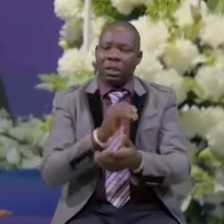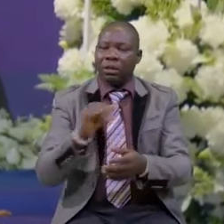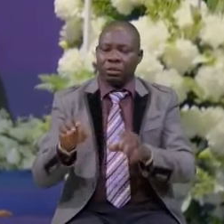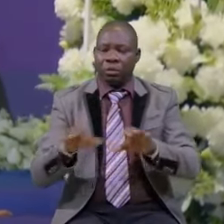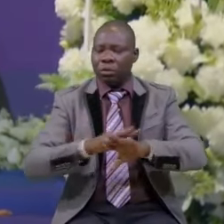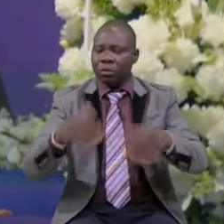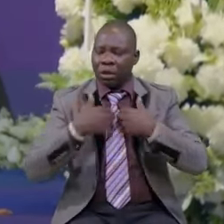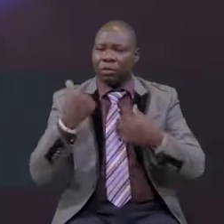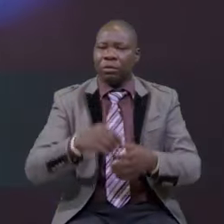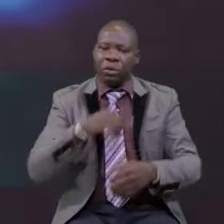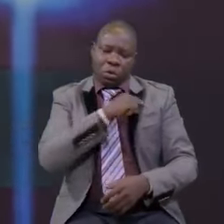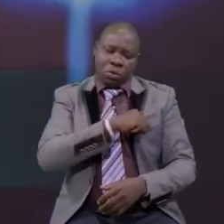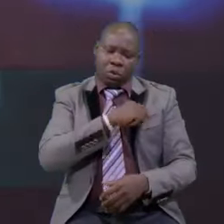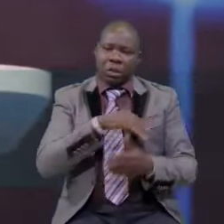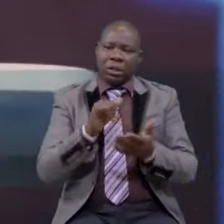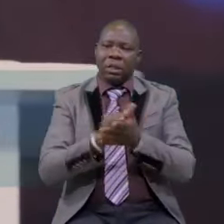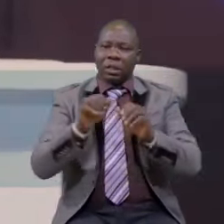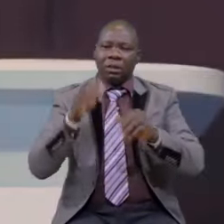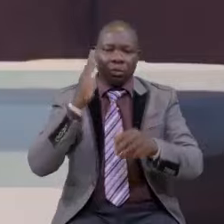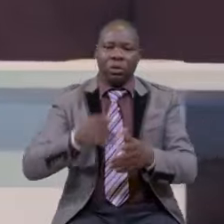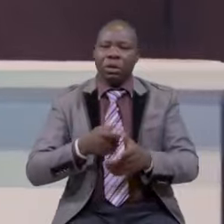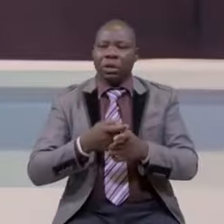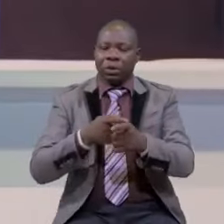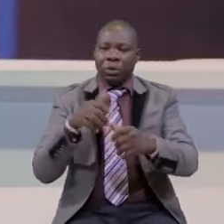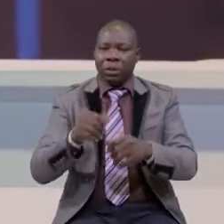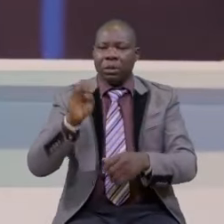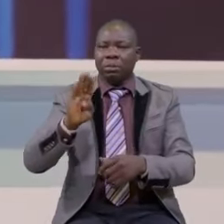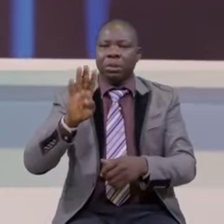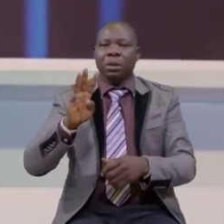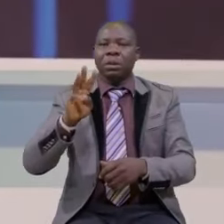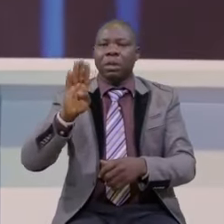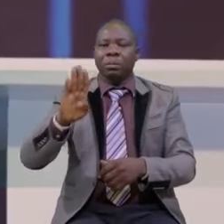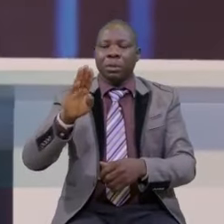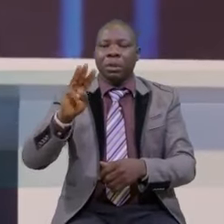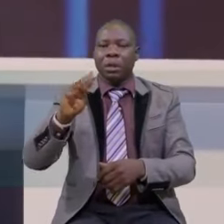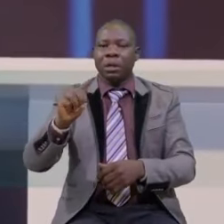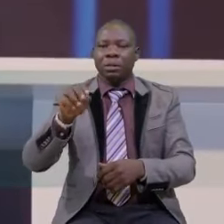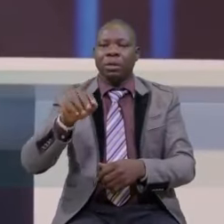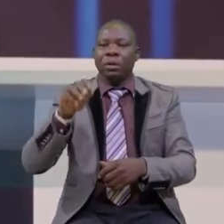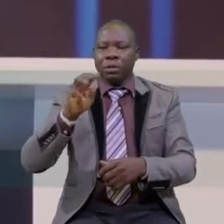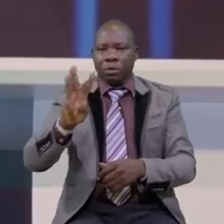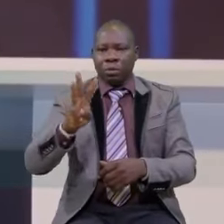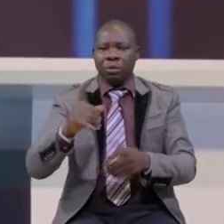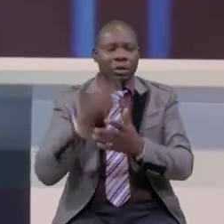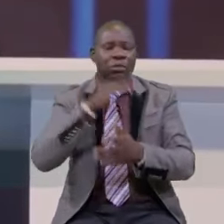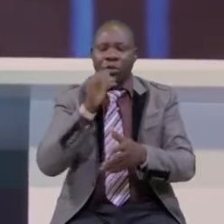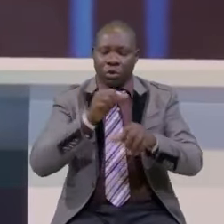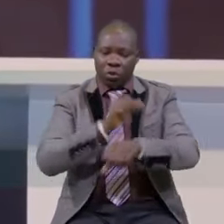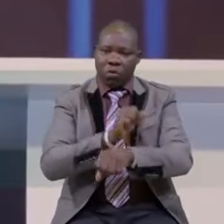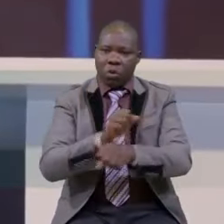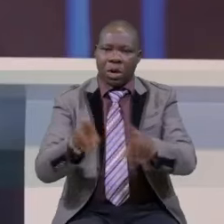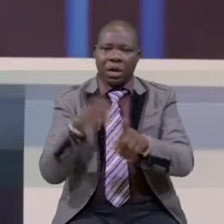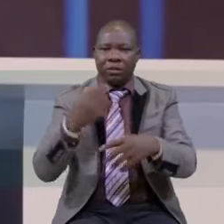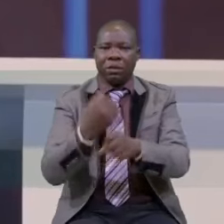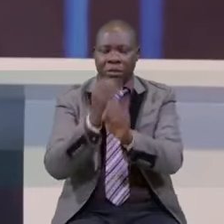will run that BMW, it will not run as the manufacturer told you it will run. Is it